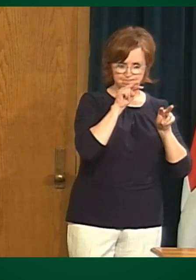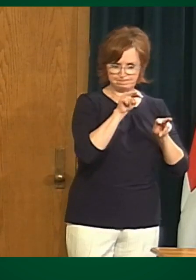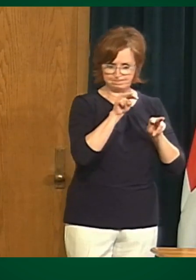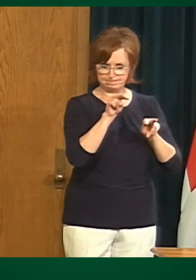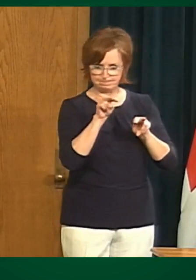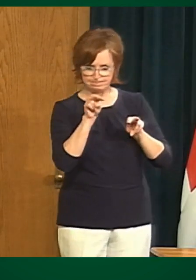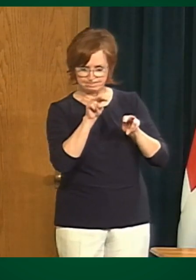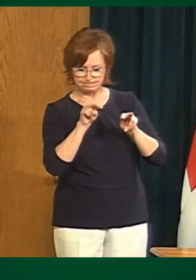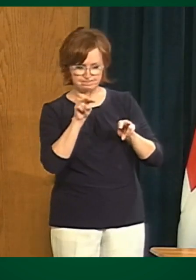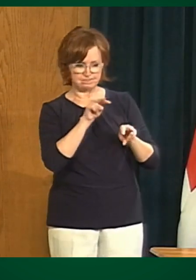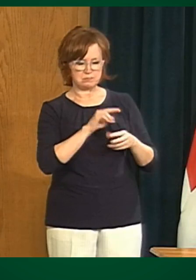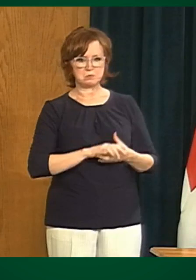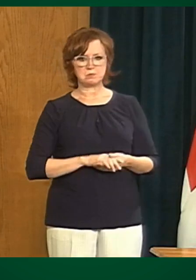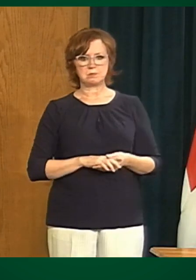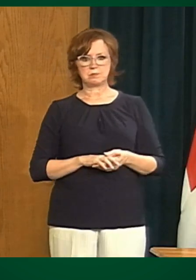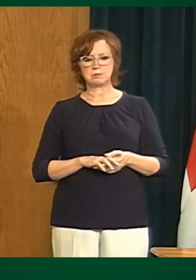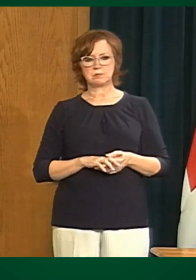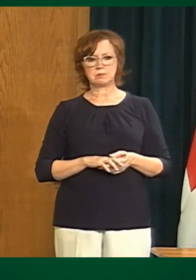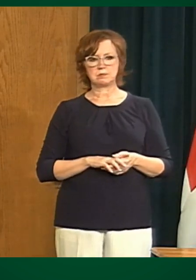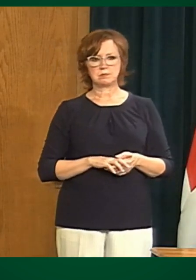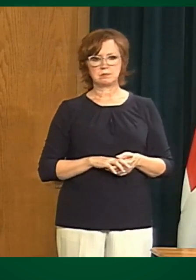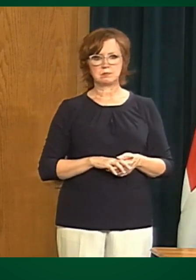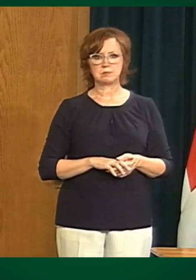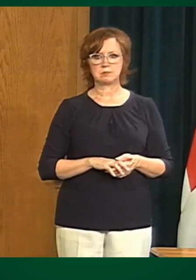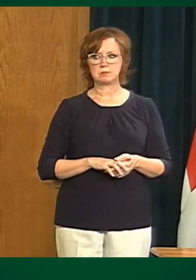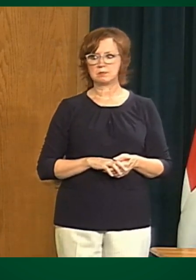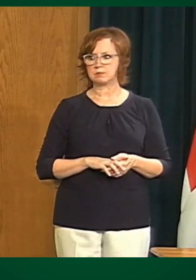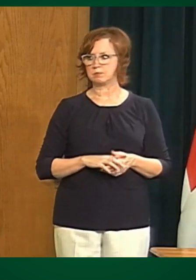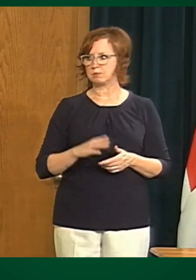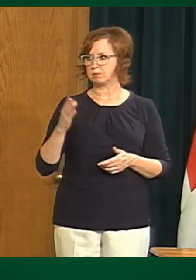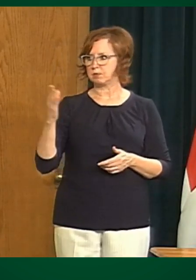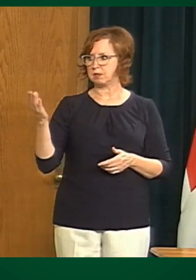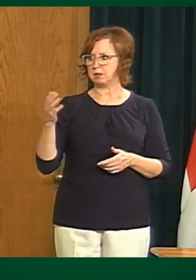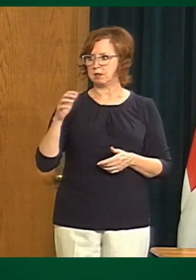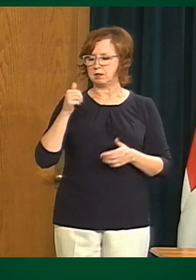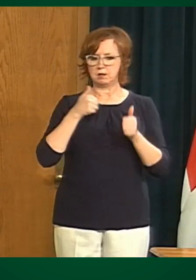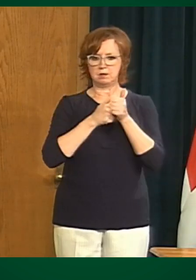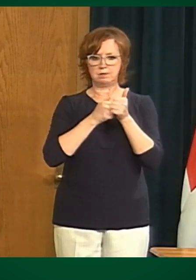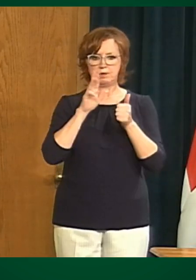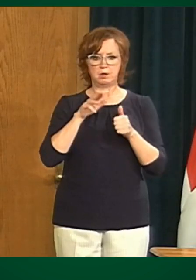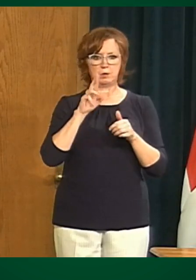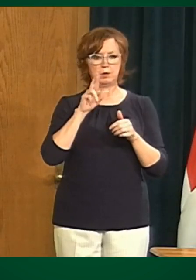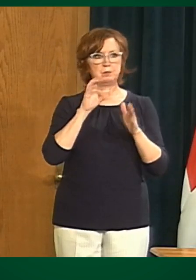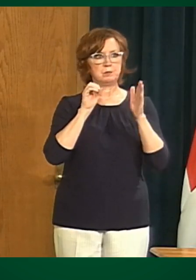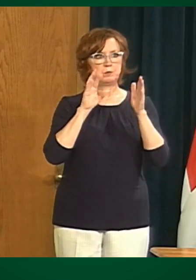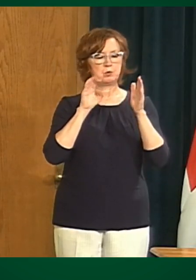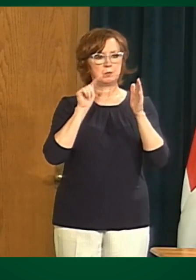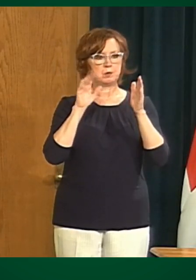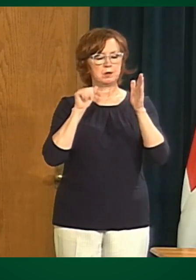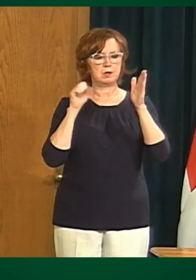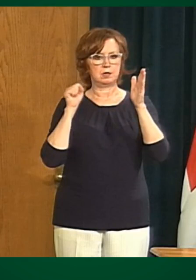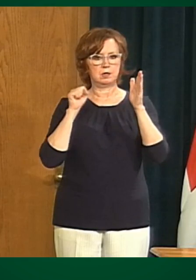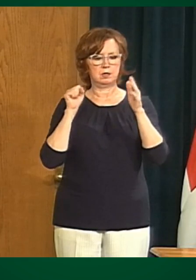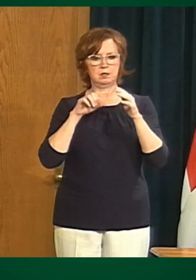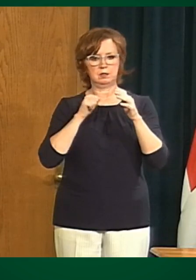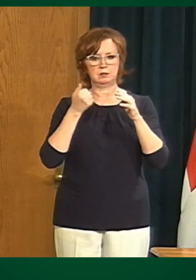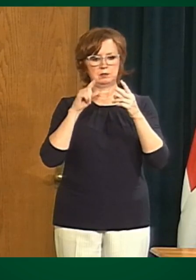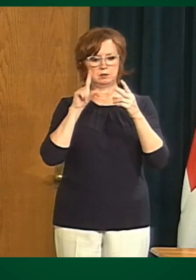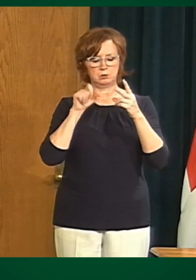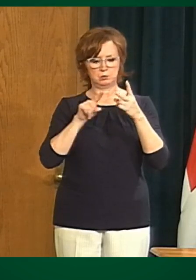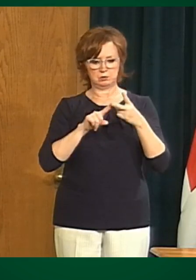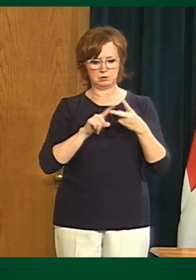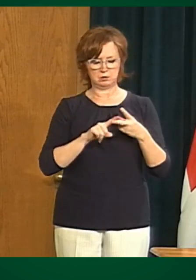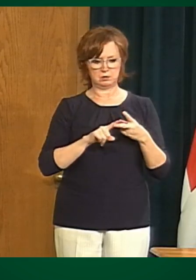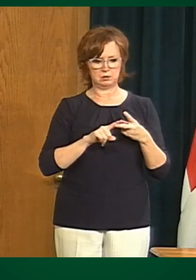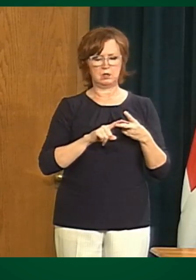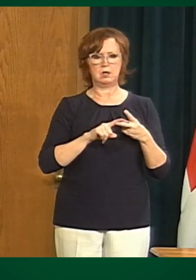them very closely. You have a follow-up, Roberta? And just on another note, I saw that the Northern Village